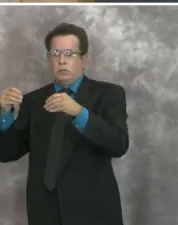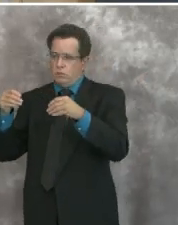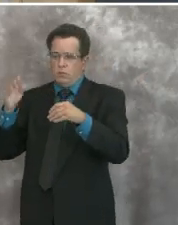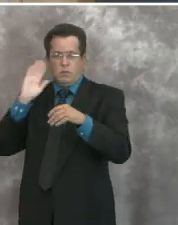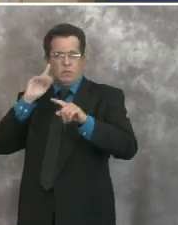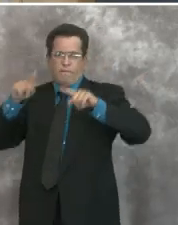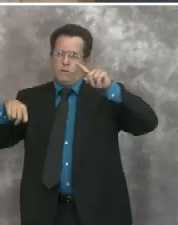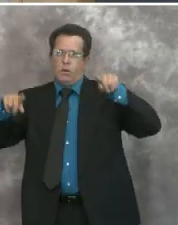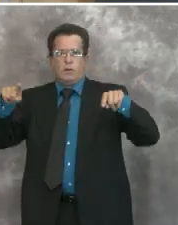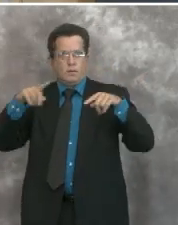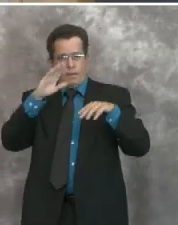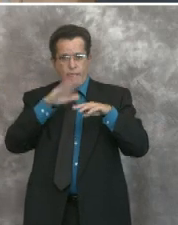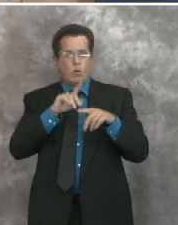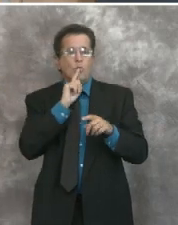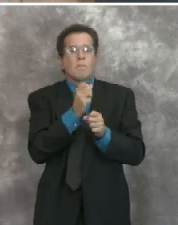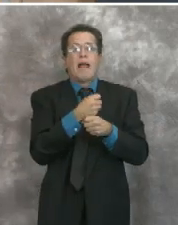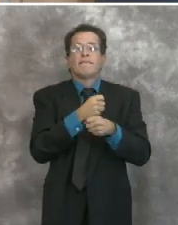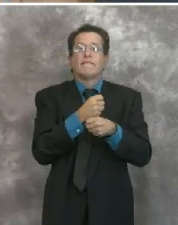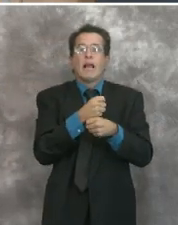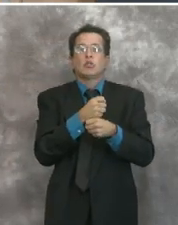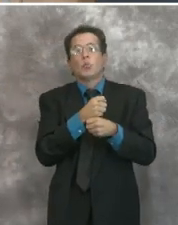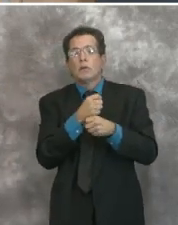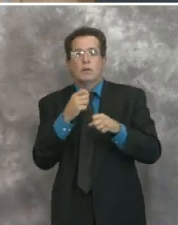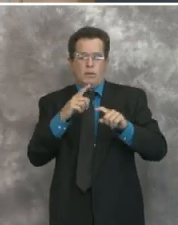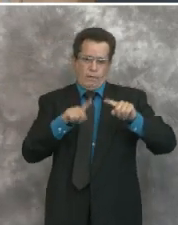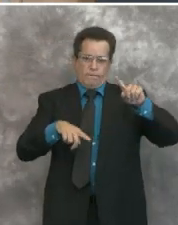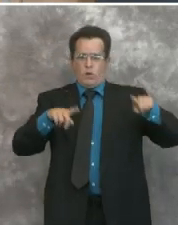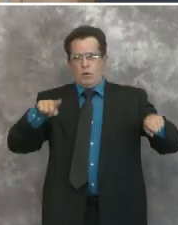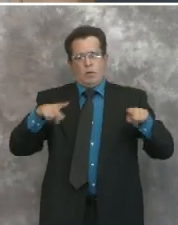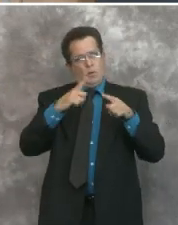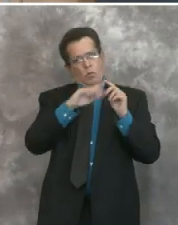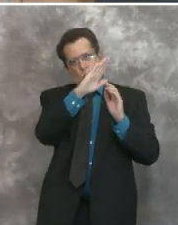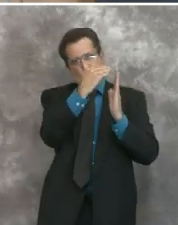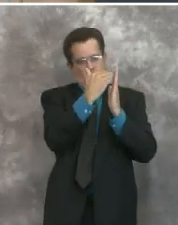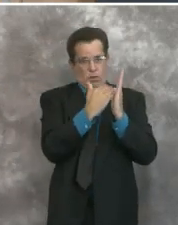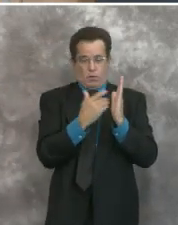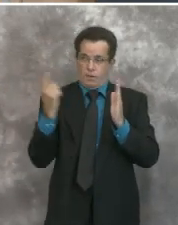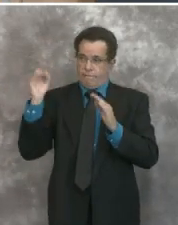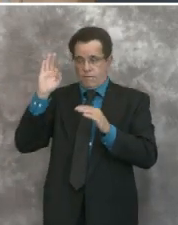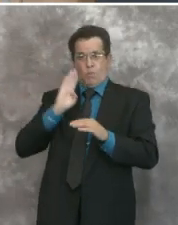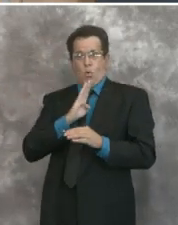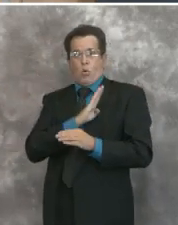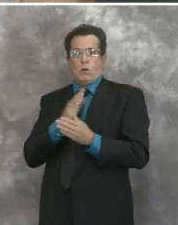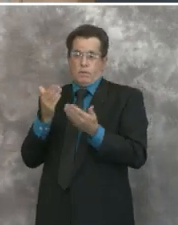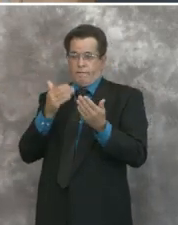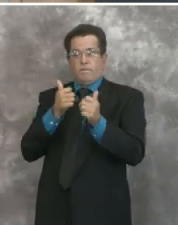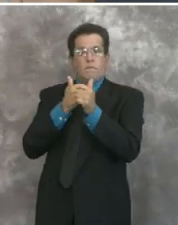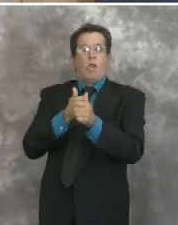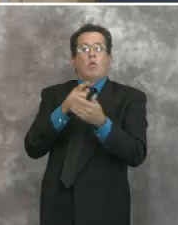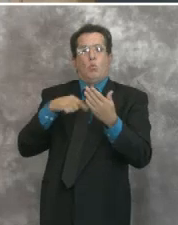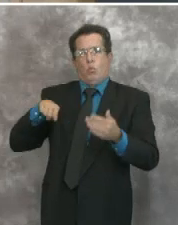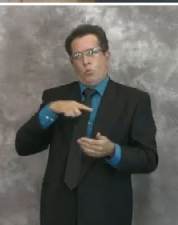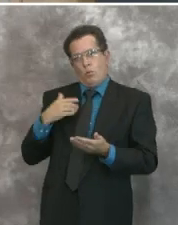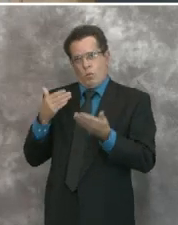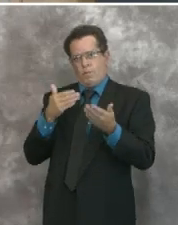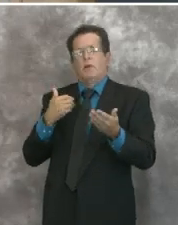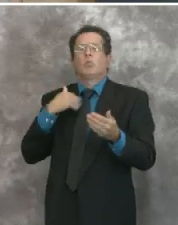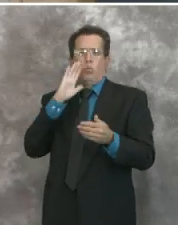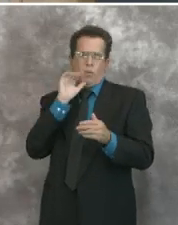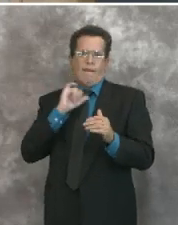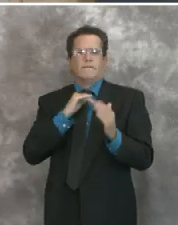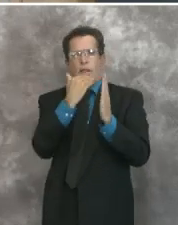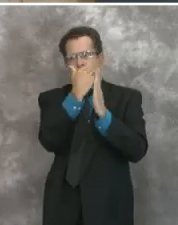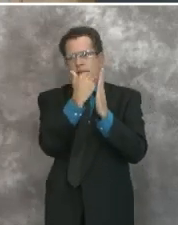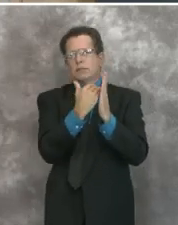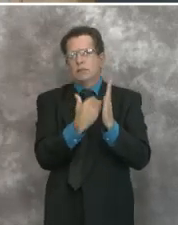for manufacturing facilities. So if the Board of Supervisors goes along with what we're recommending tomorrow, we'll have a framework, which will obviously